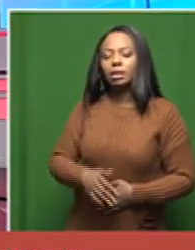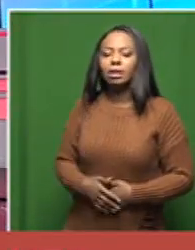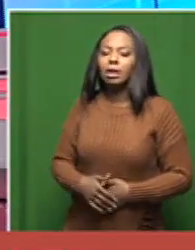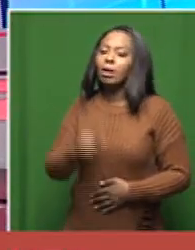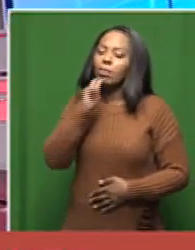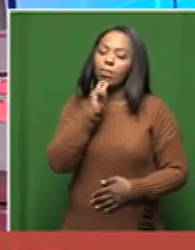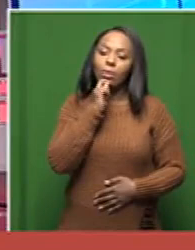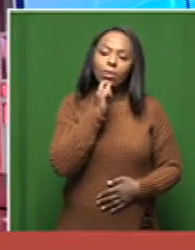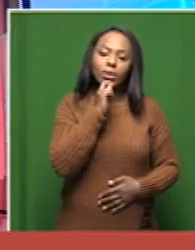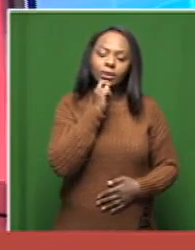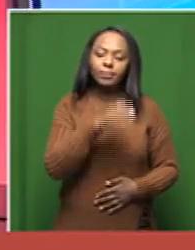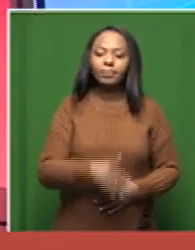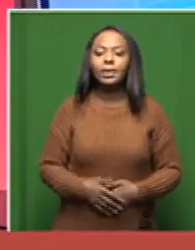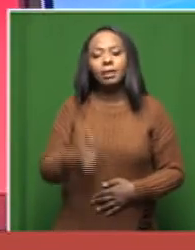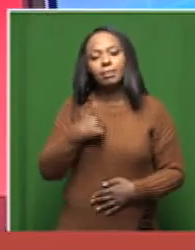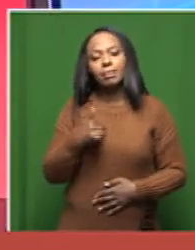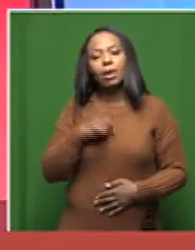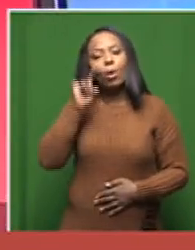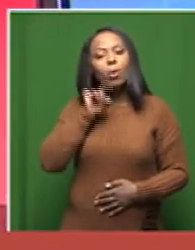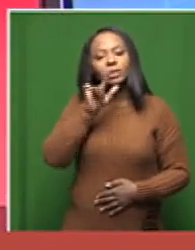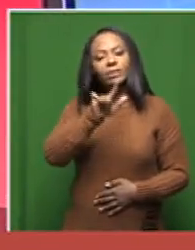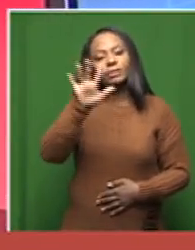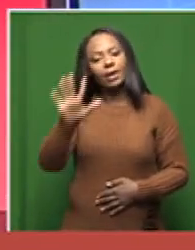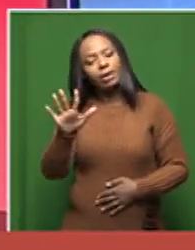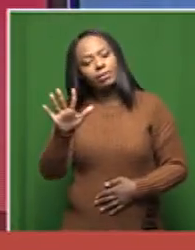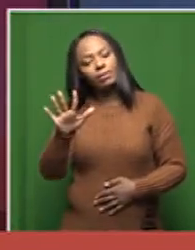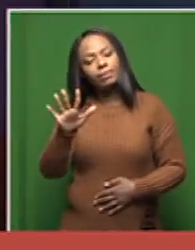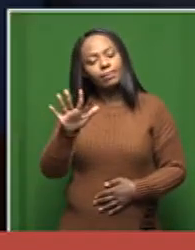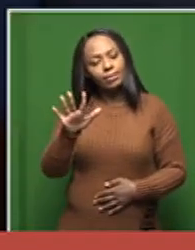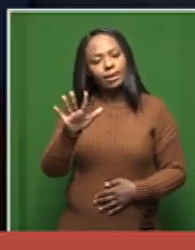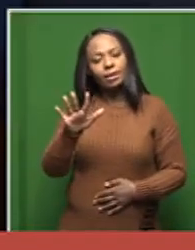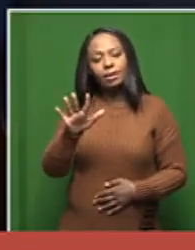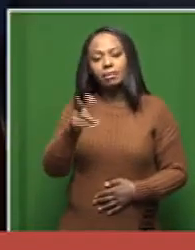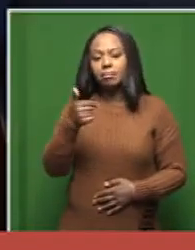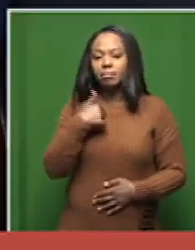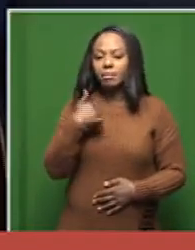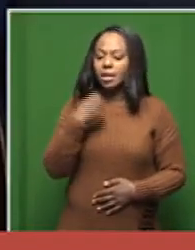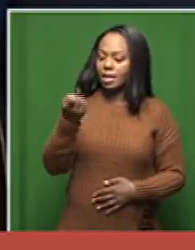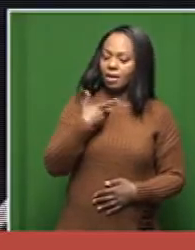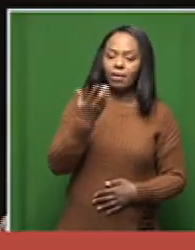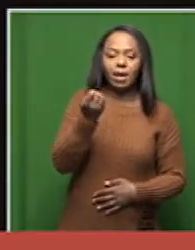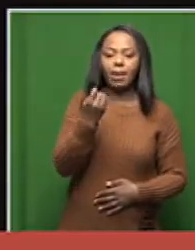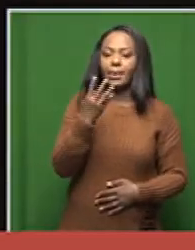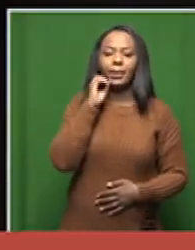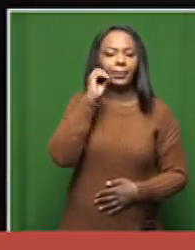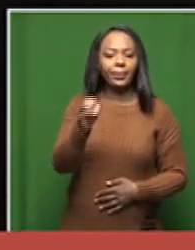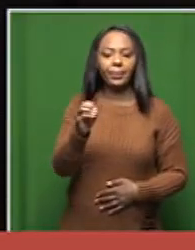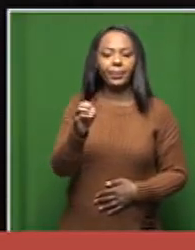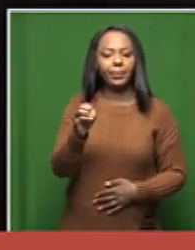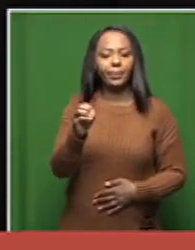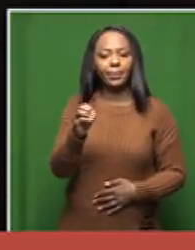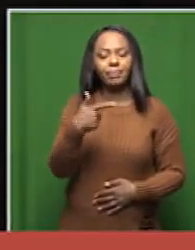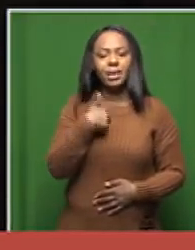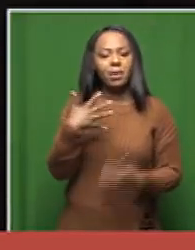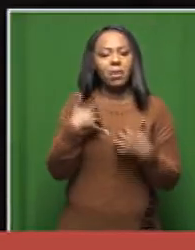morning to you. I'm a lady of 75 years of age. They never gave me a number, and I'm just wondering what